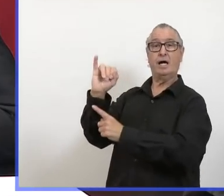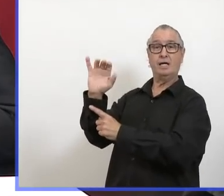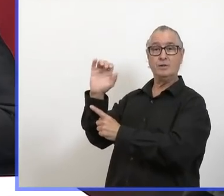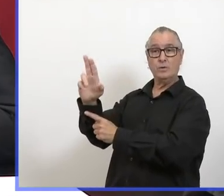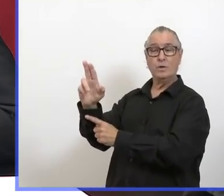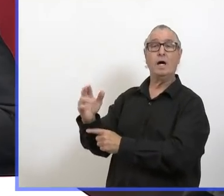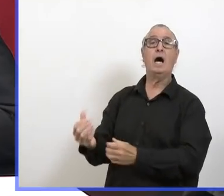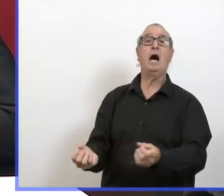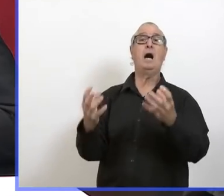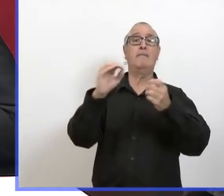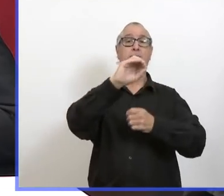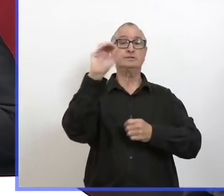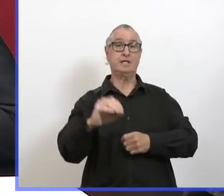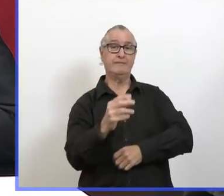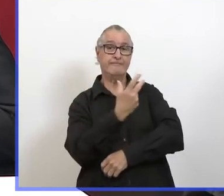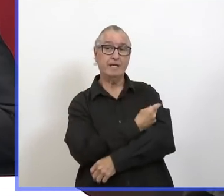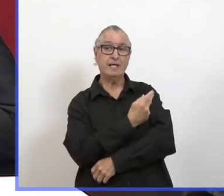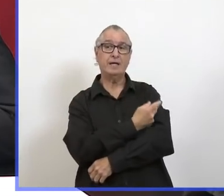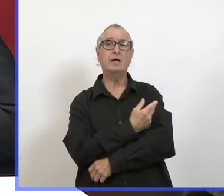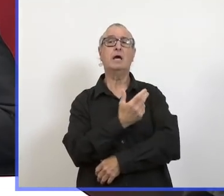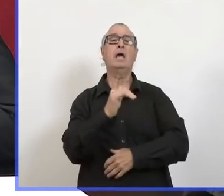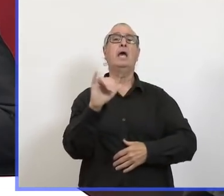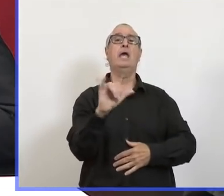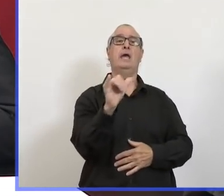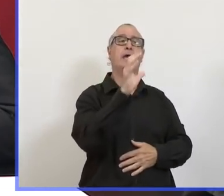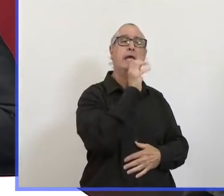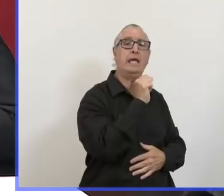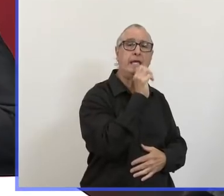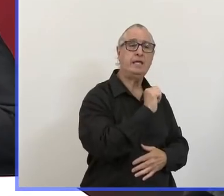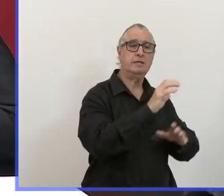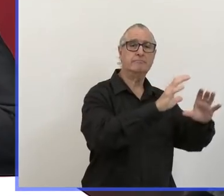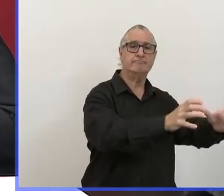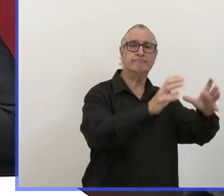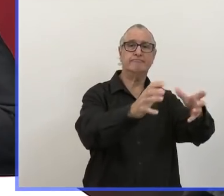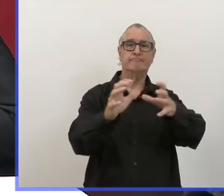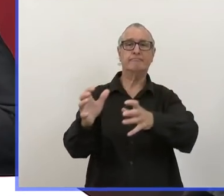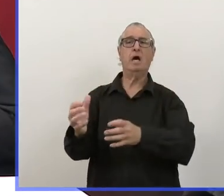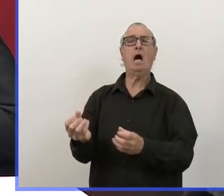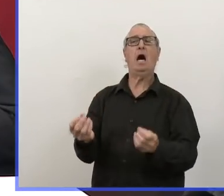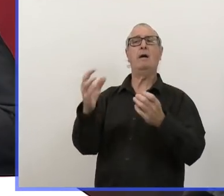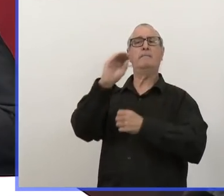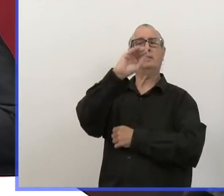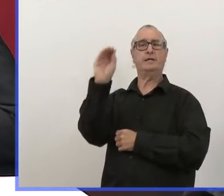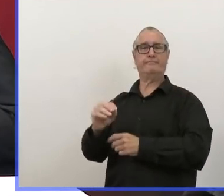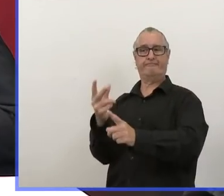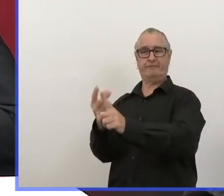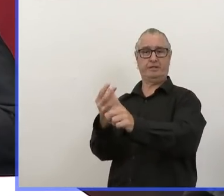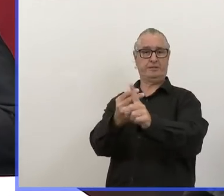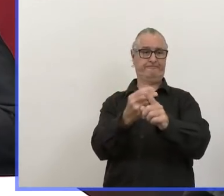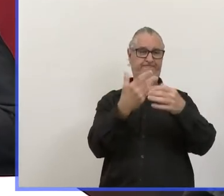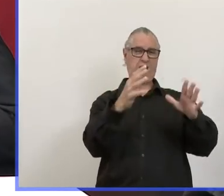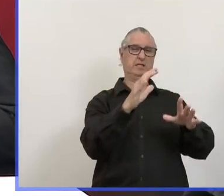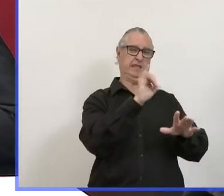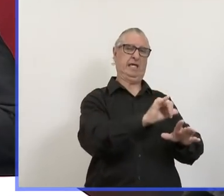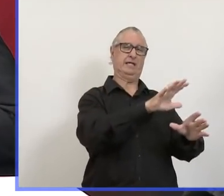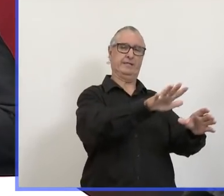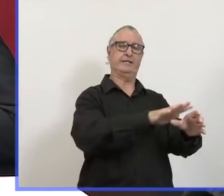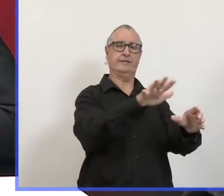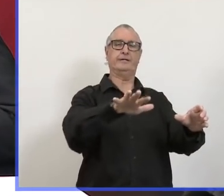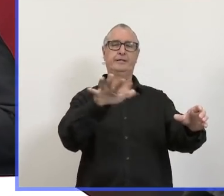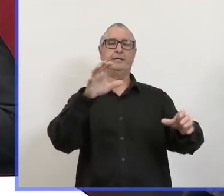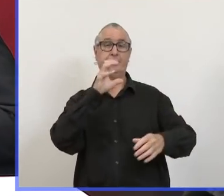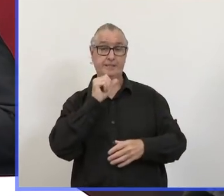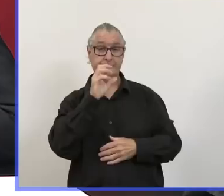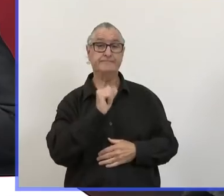And we're seeing more studies come out all the time in terms of the various variants of concern, the